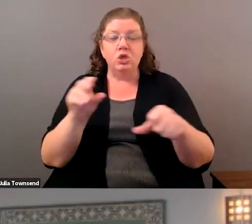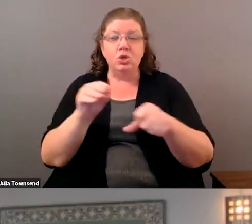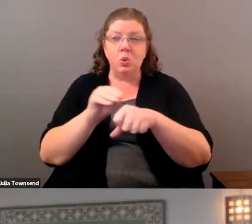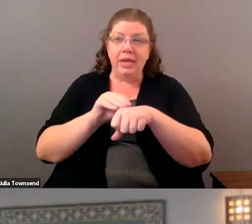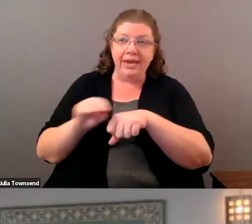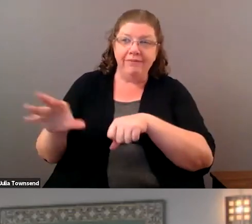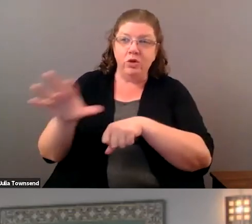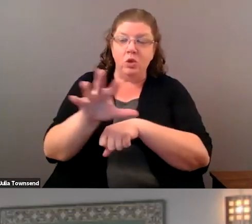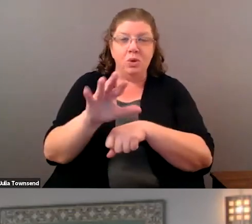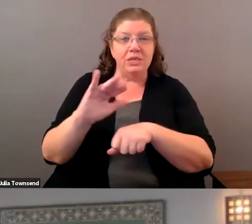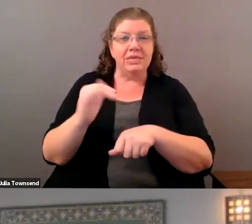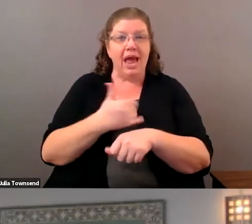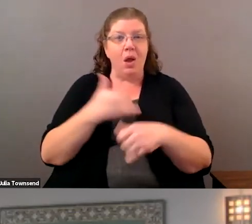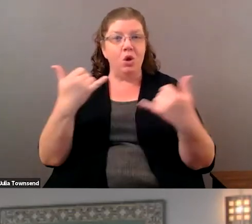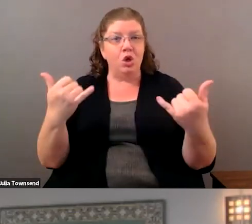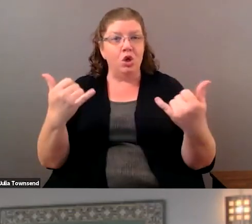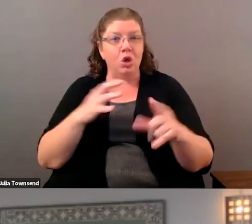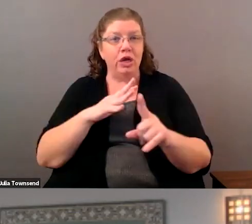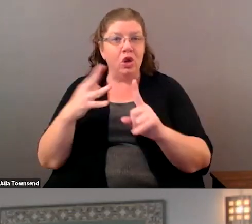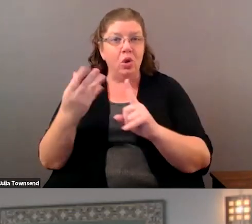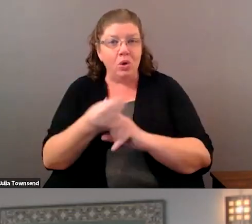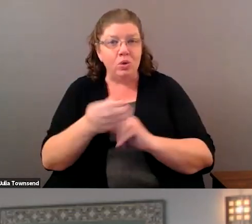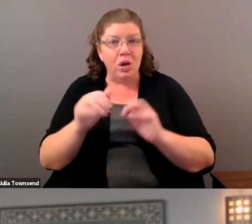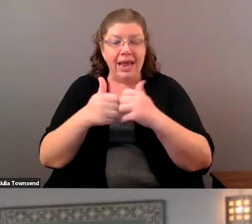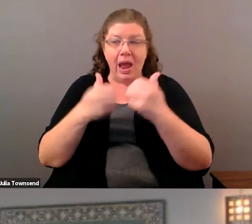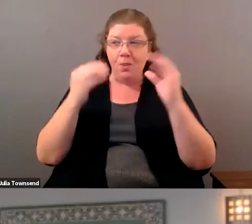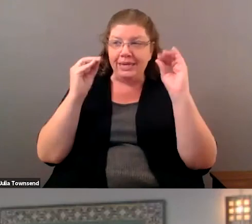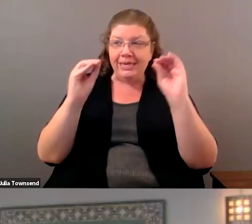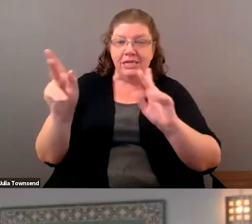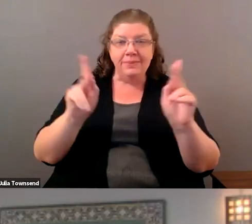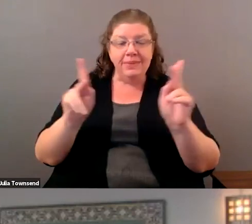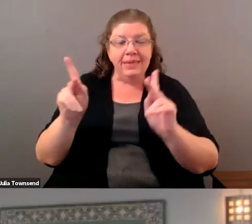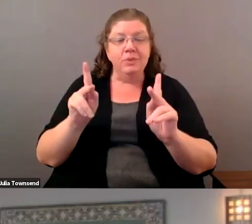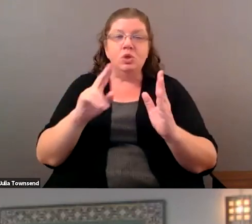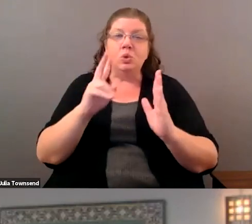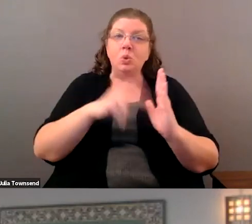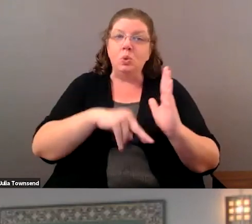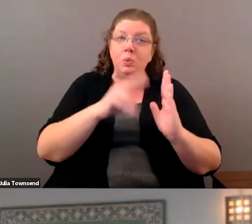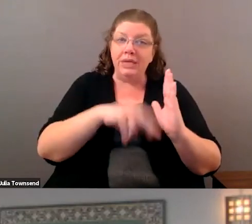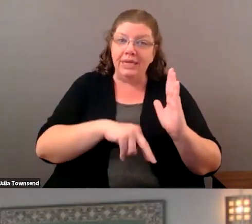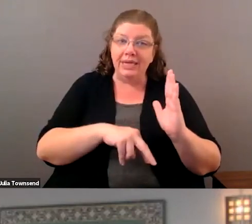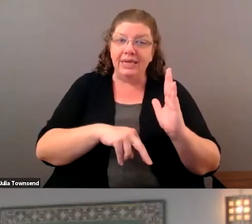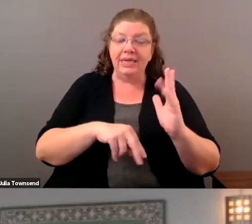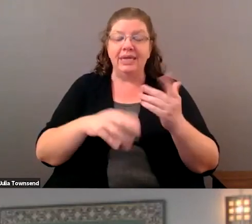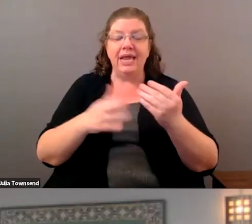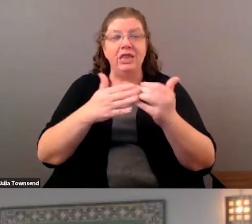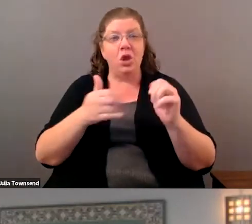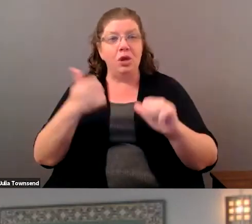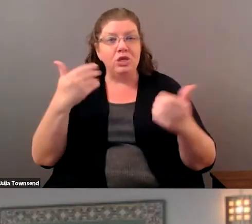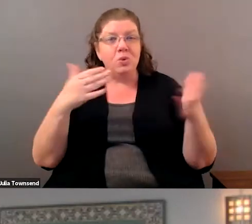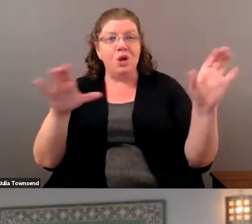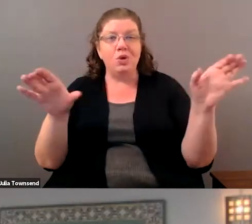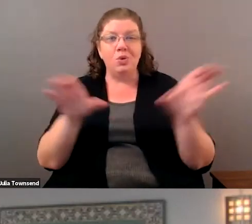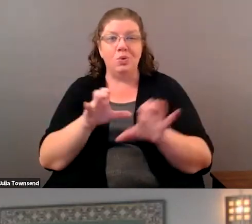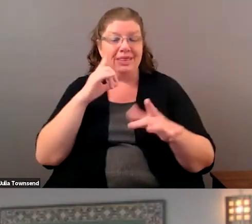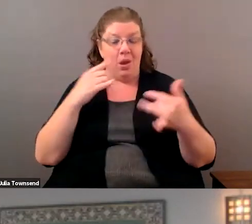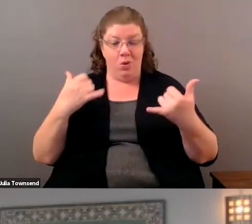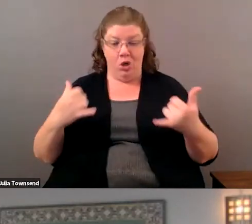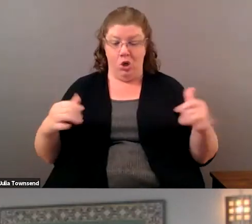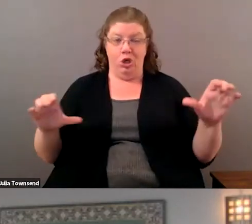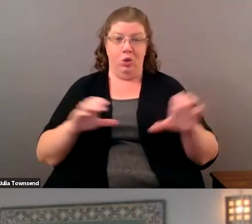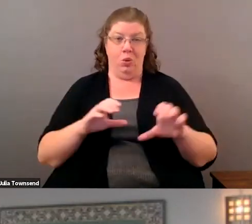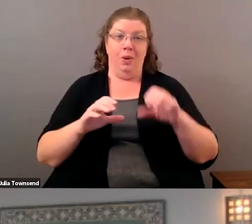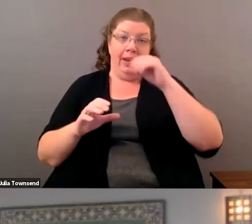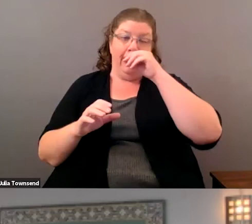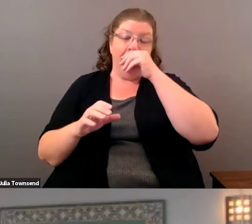influence our current culture on how we teach people to read. And there are easier ways to do it than we're currently doing it. And